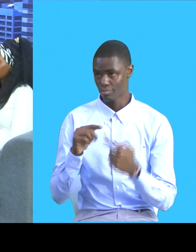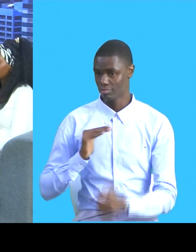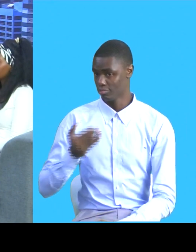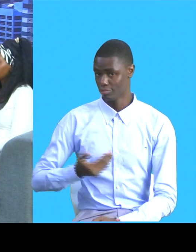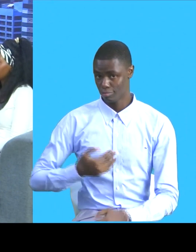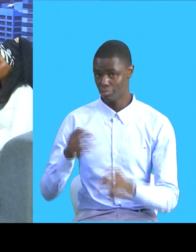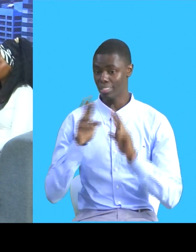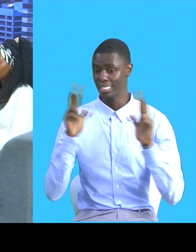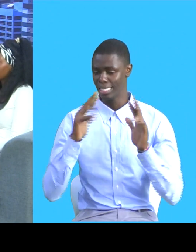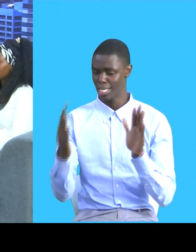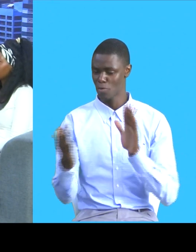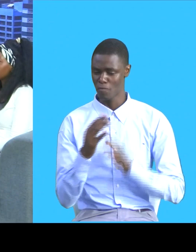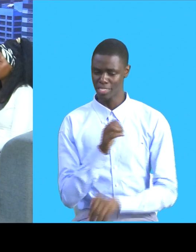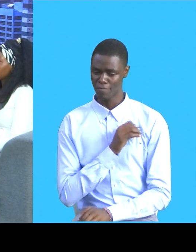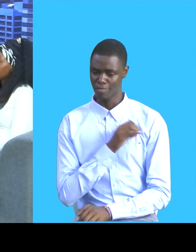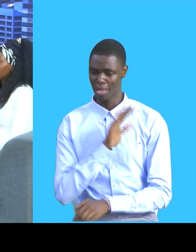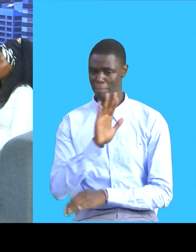to face her fears and